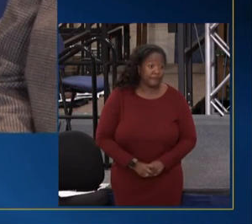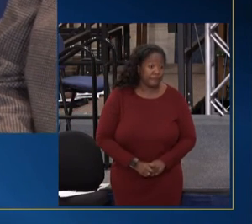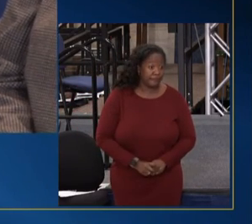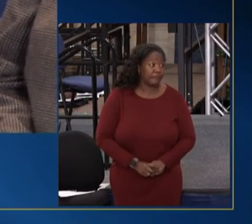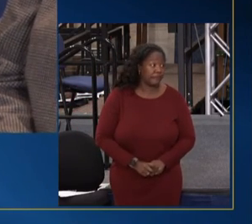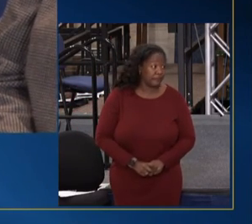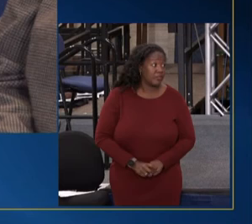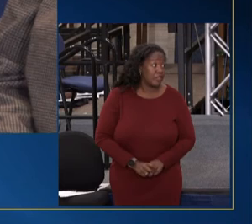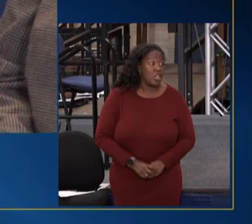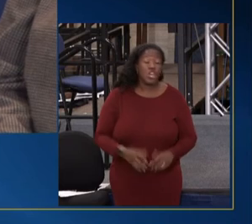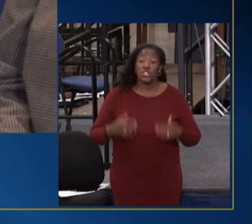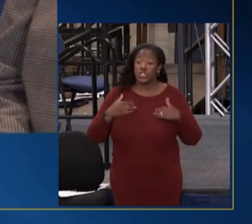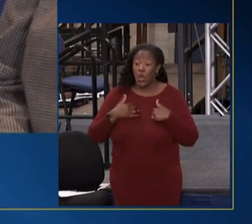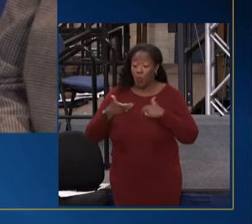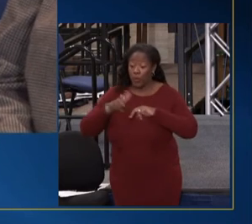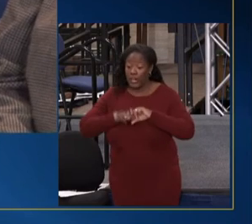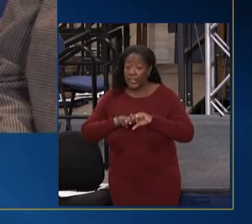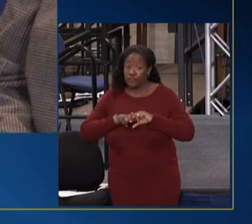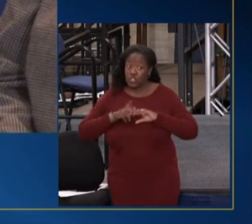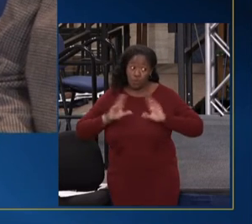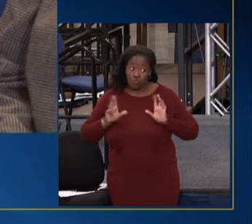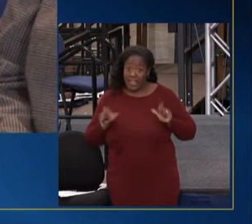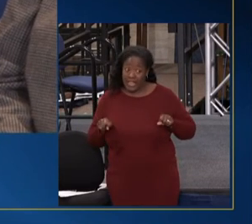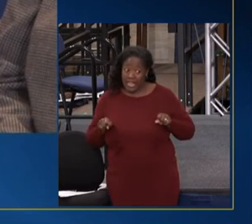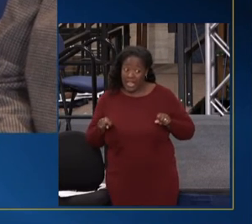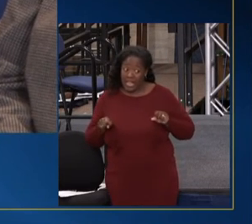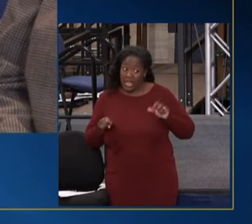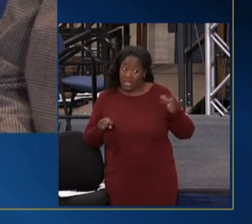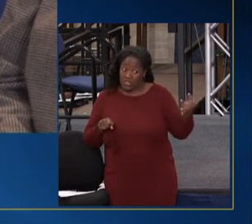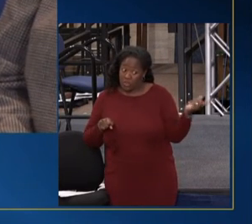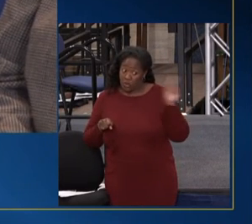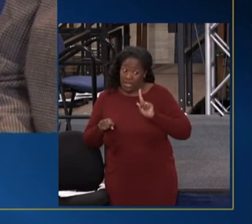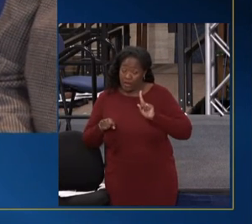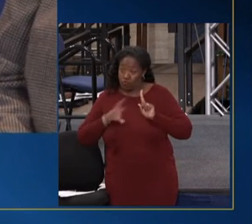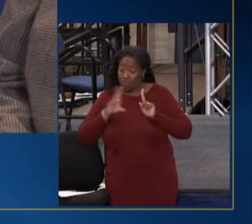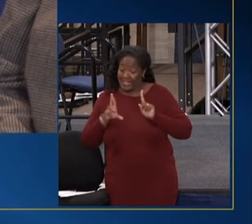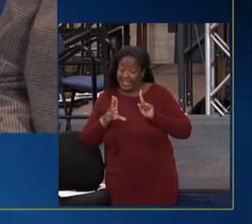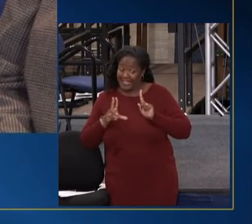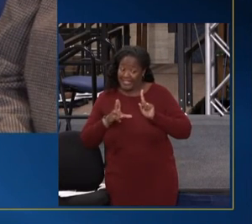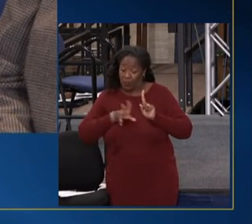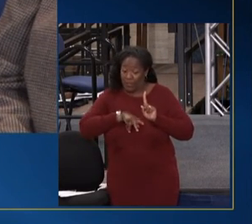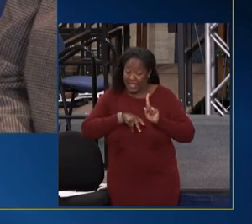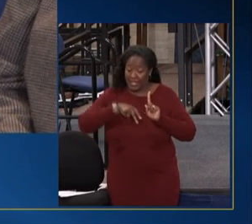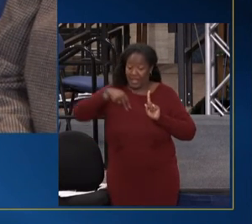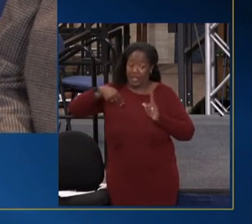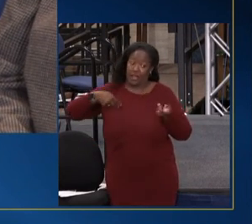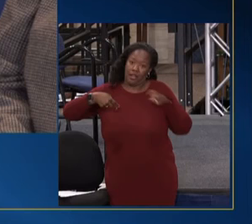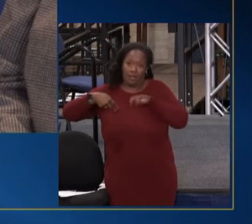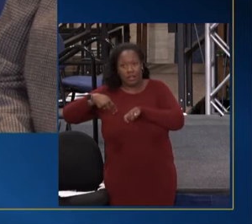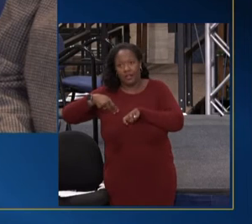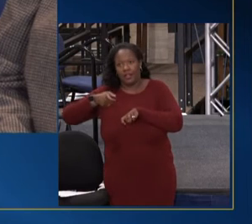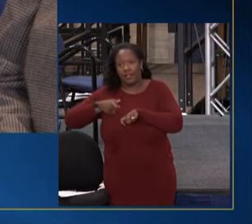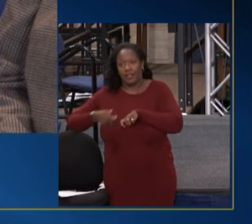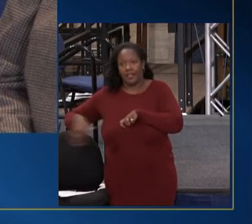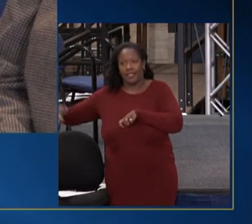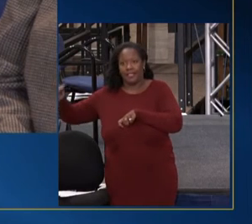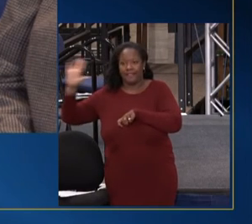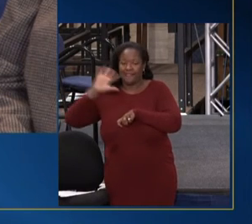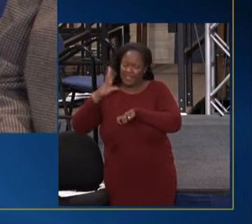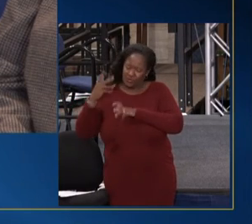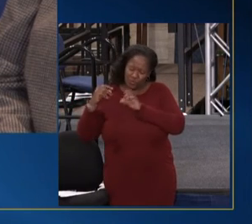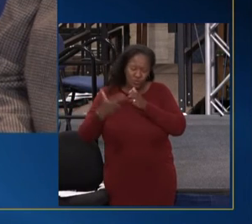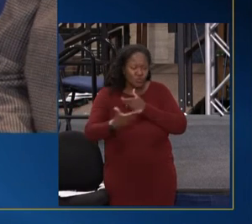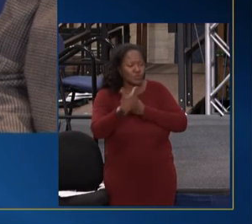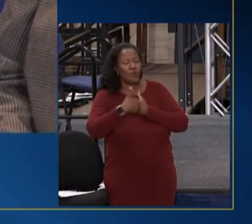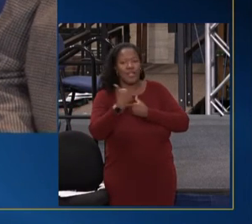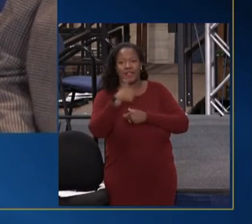So we're holding chairs for you, and so please, definitely, we want you to take them and join us in